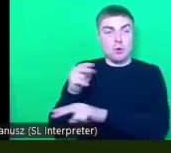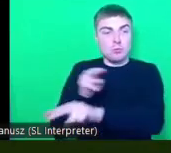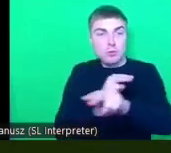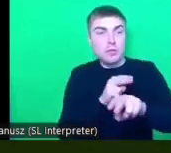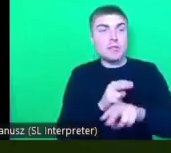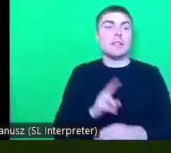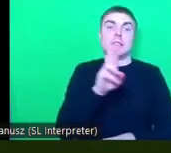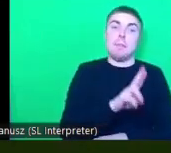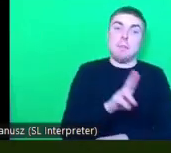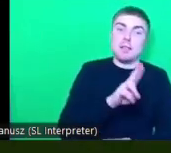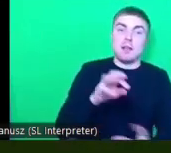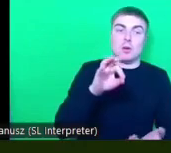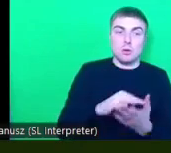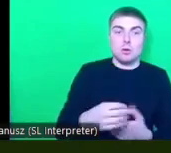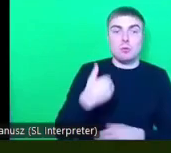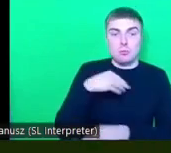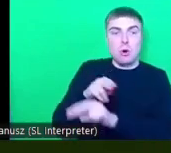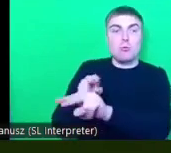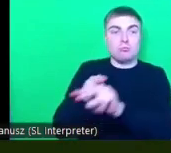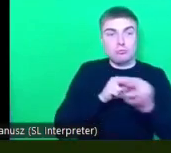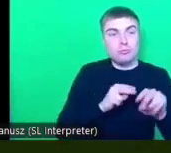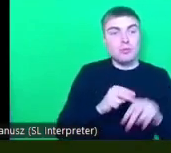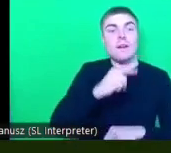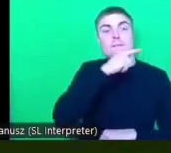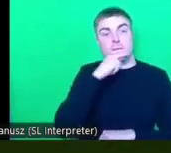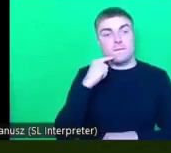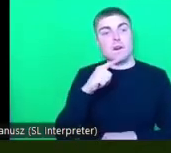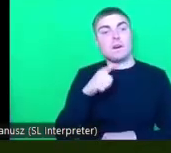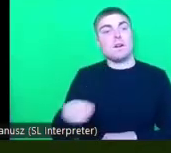harvest during the study period that was between 2012 and